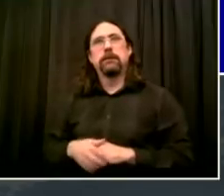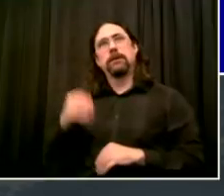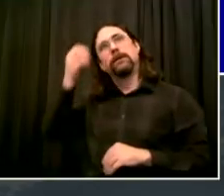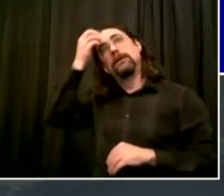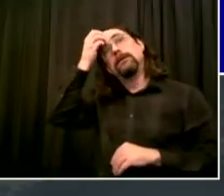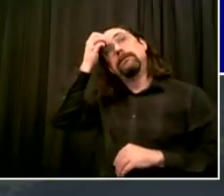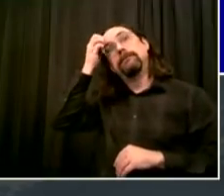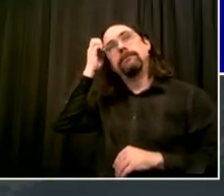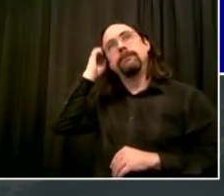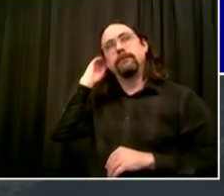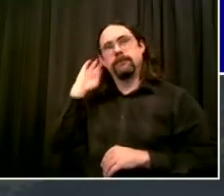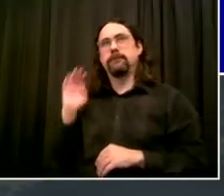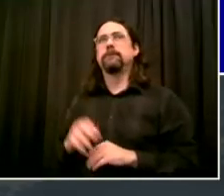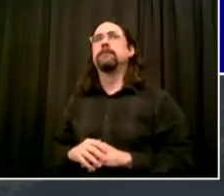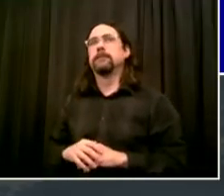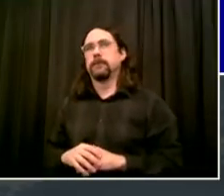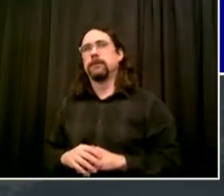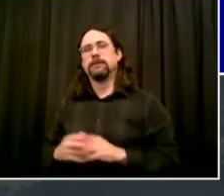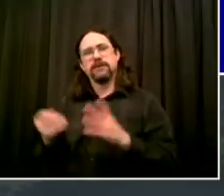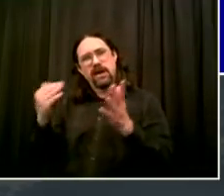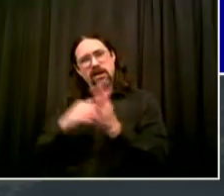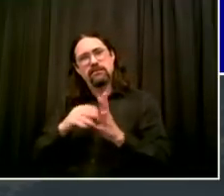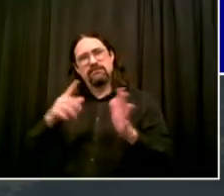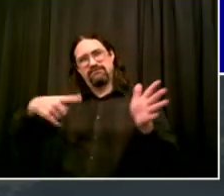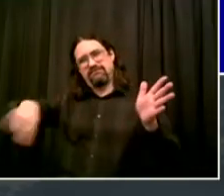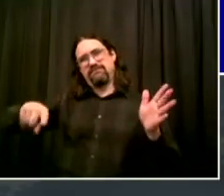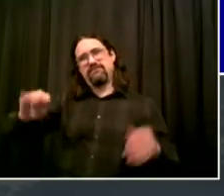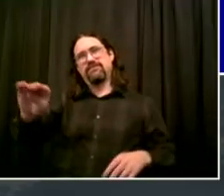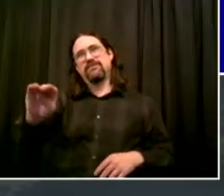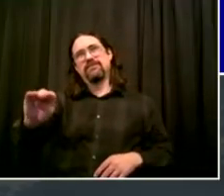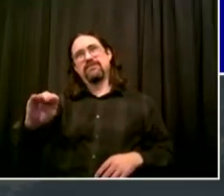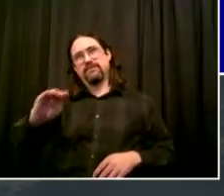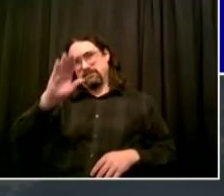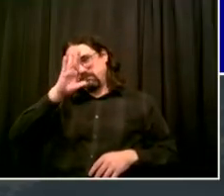Excuse me. Let's talk about today's indicators and thresholds.